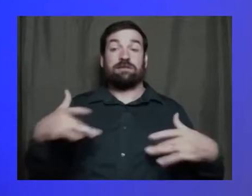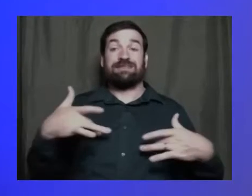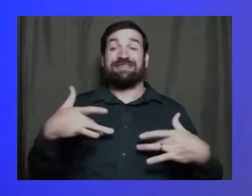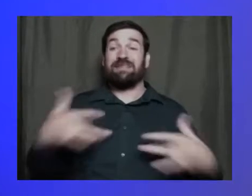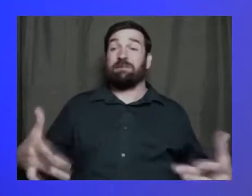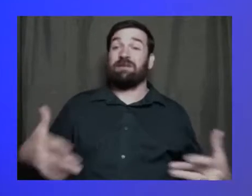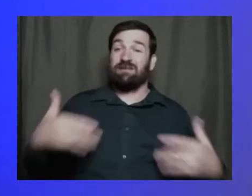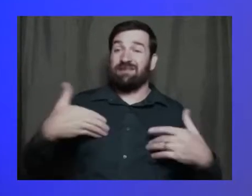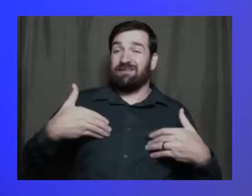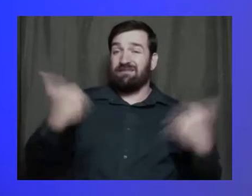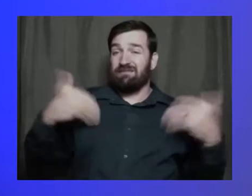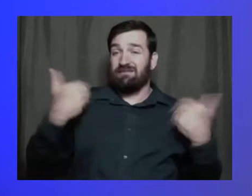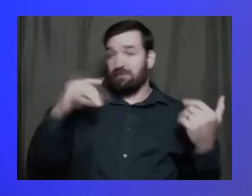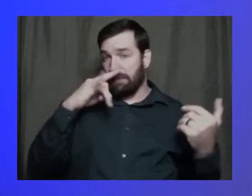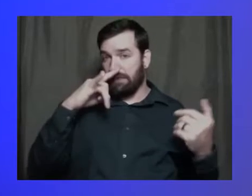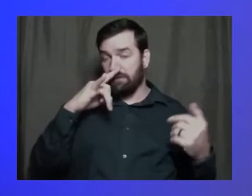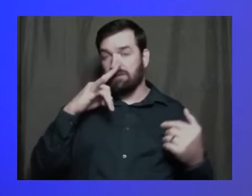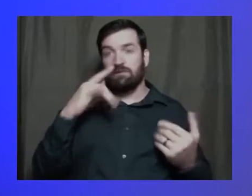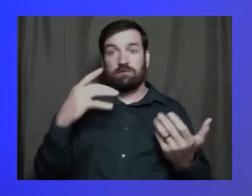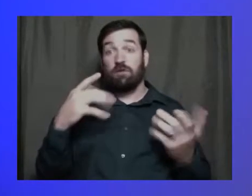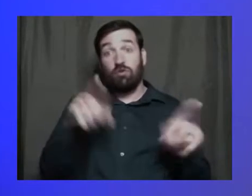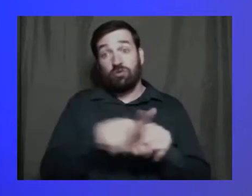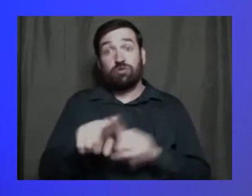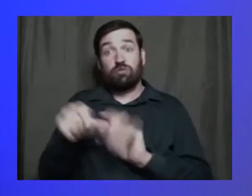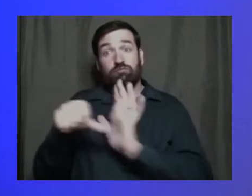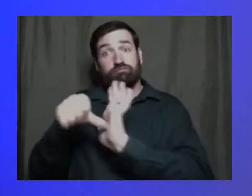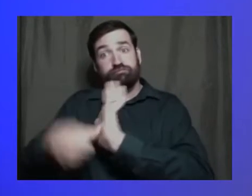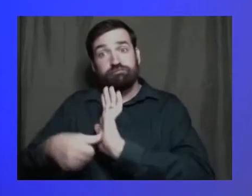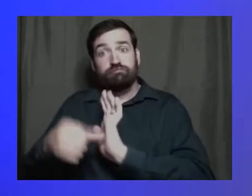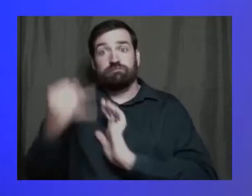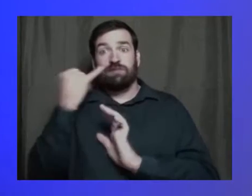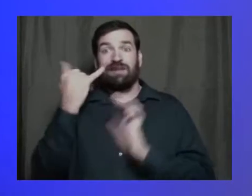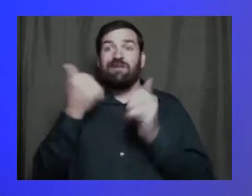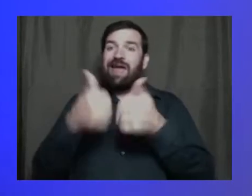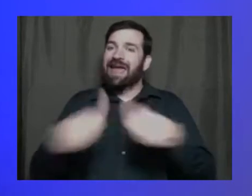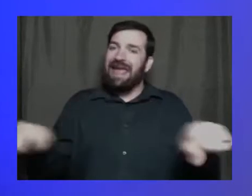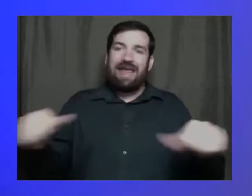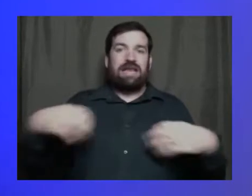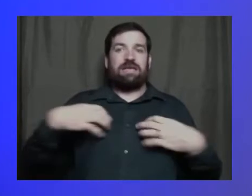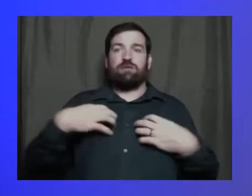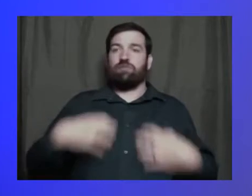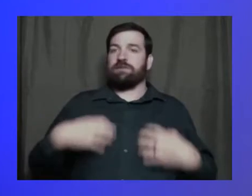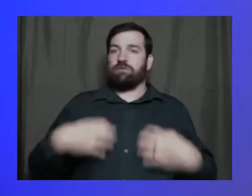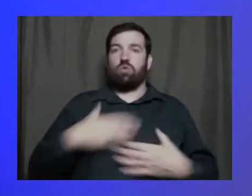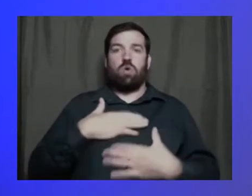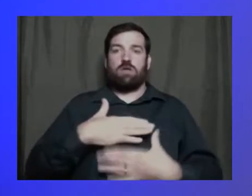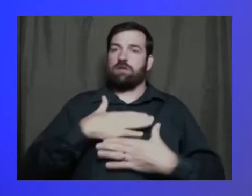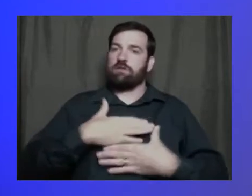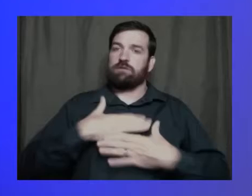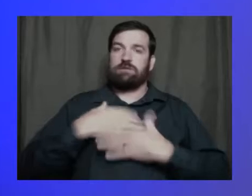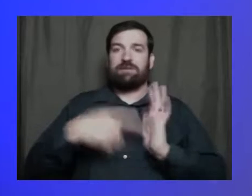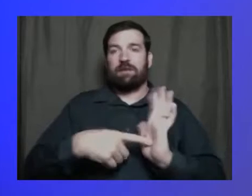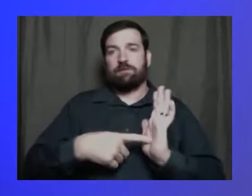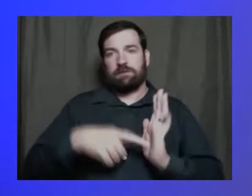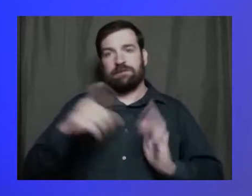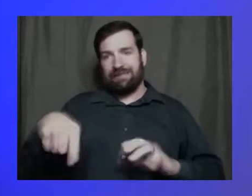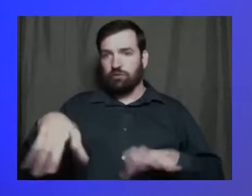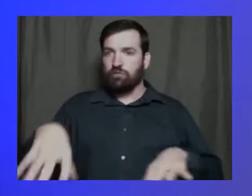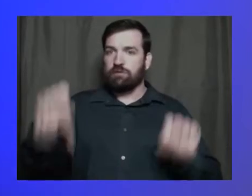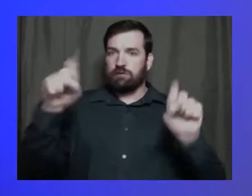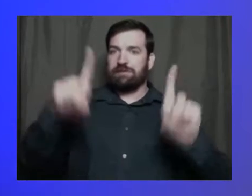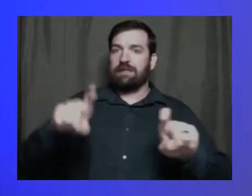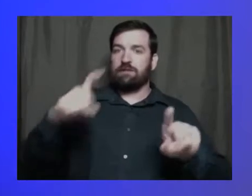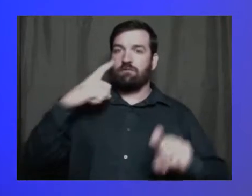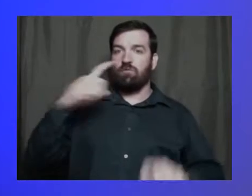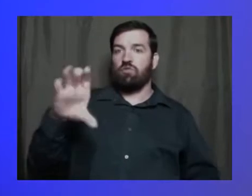this highlights the fact that anybody who's having respiratory symptoms needs to be tested for COVID-19. Now, many of the other viruses,